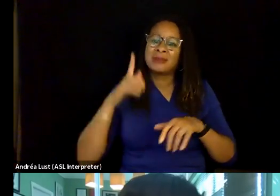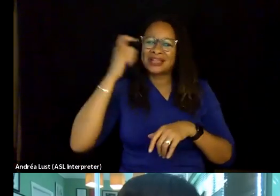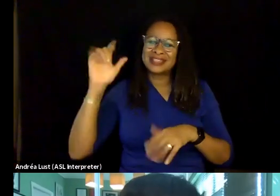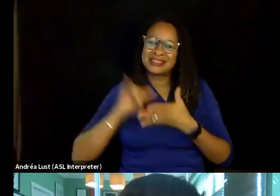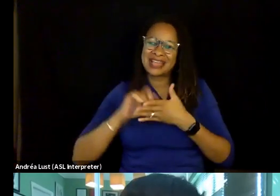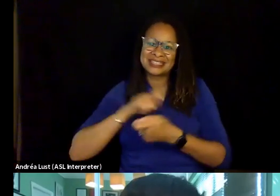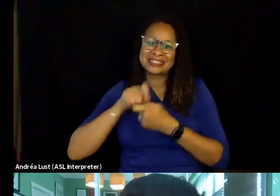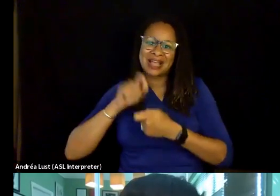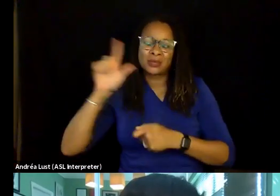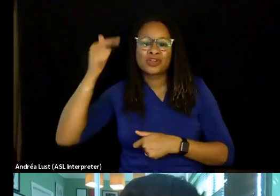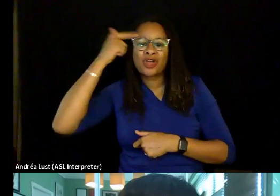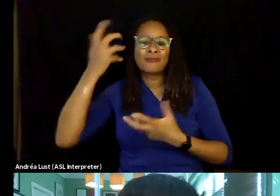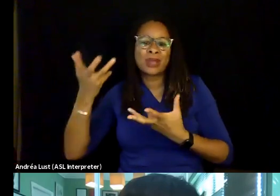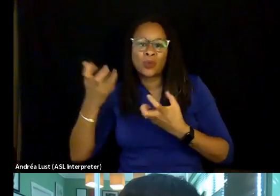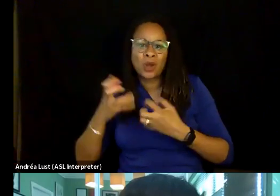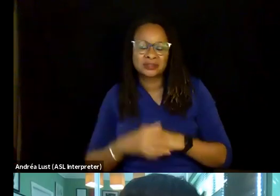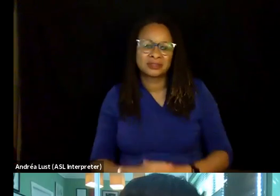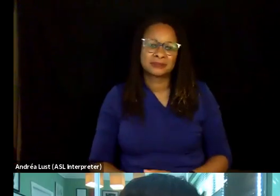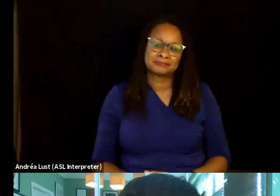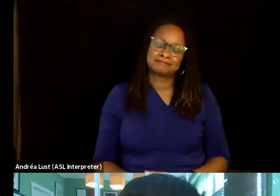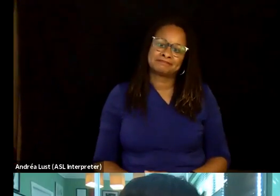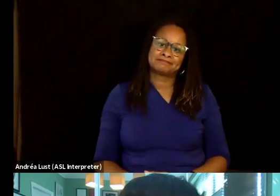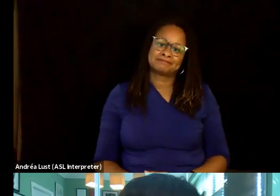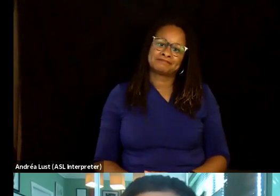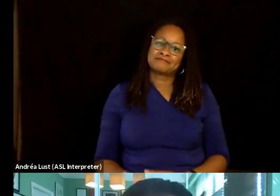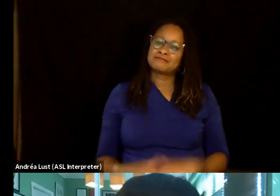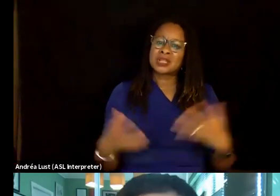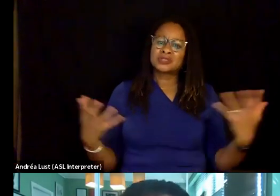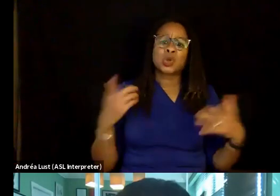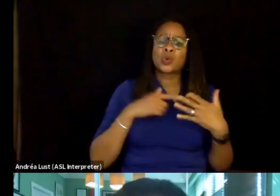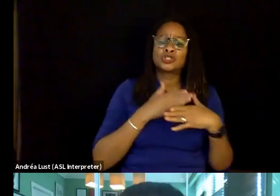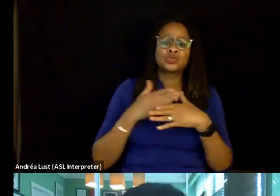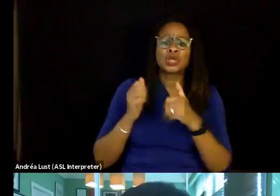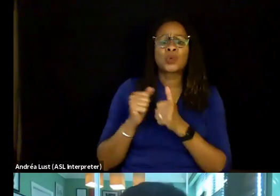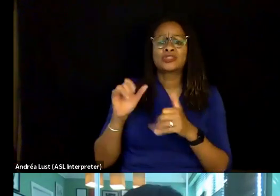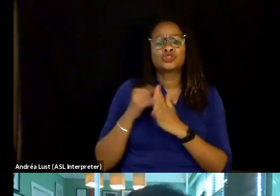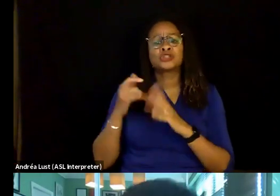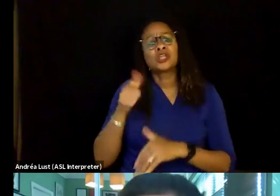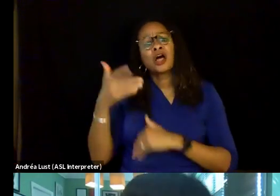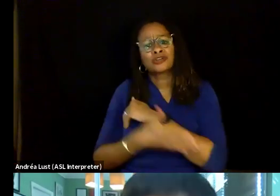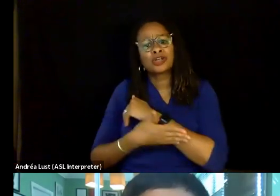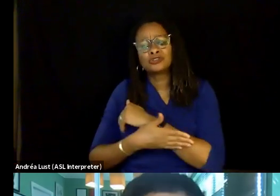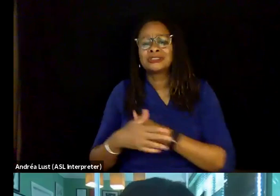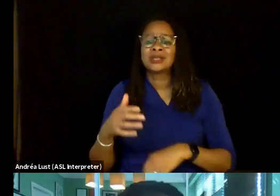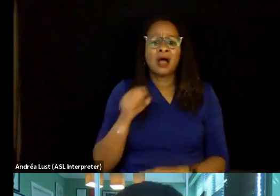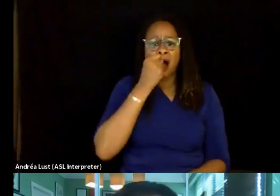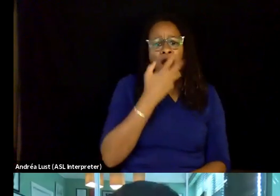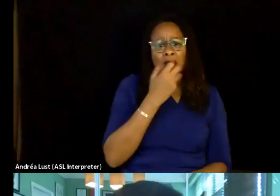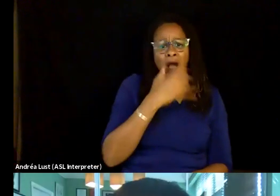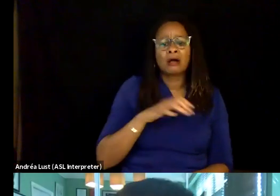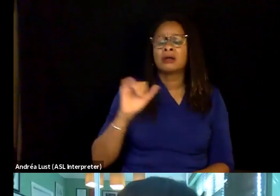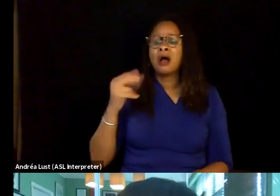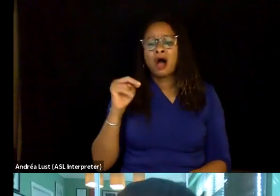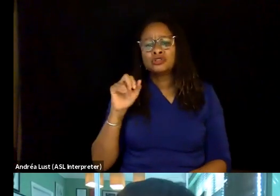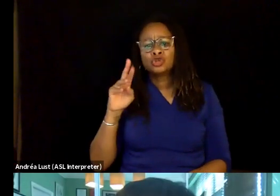what do you say to a journalist in a country like Honduras or Hong Kong or Russia that doesn't